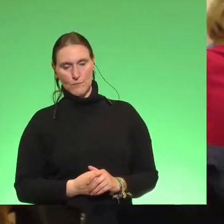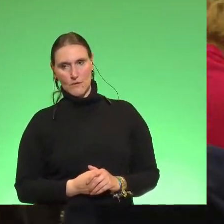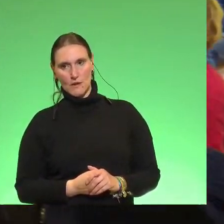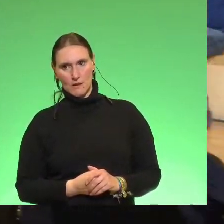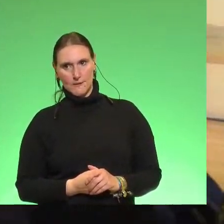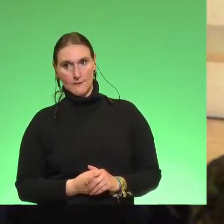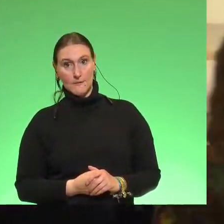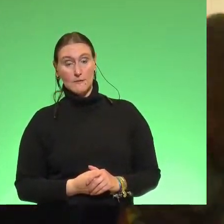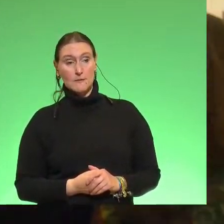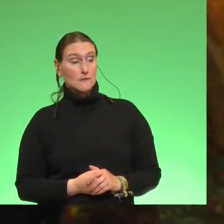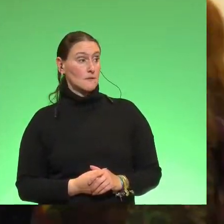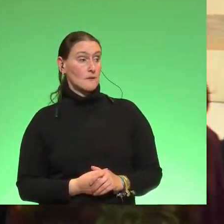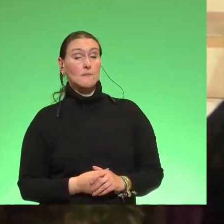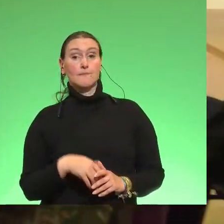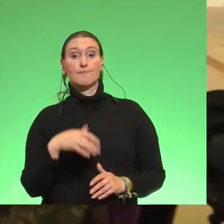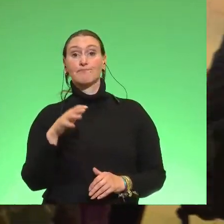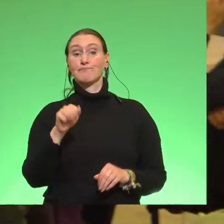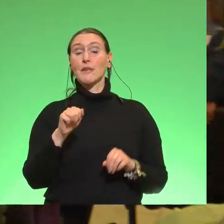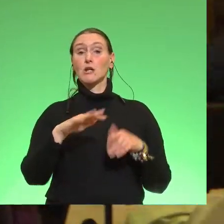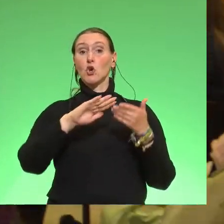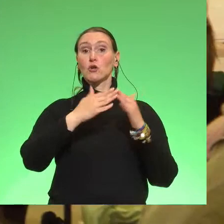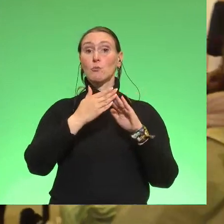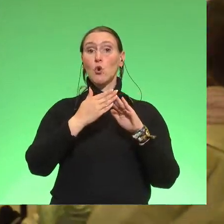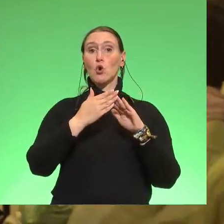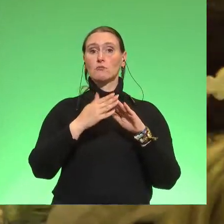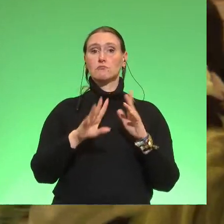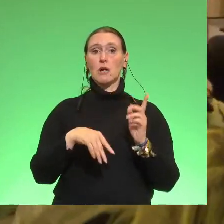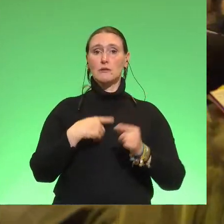Join us, and because lumbung will be continue.